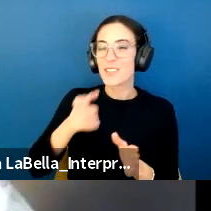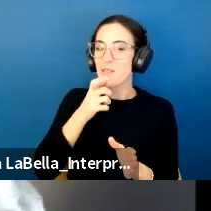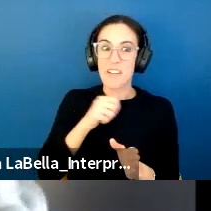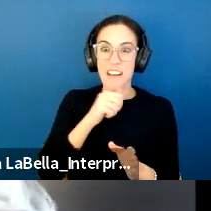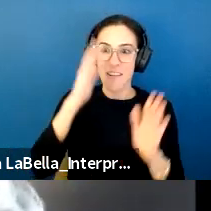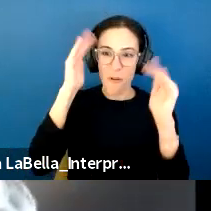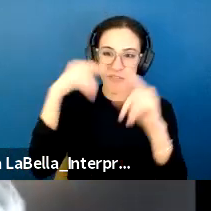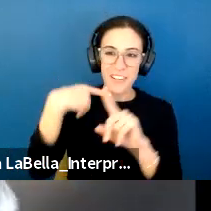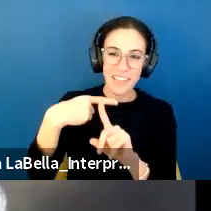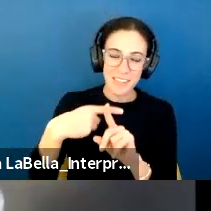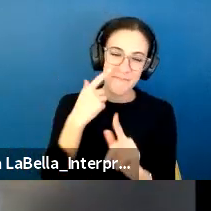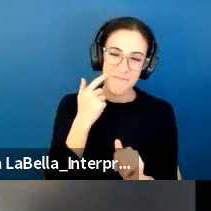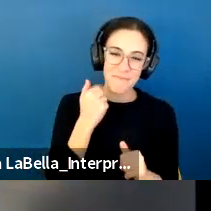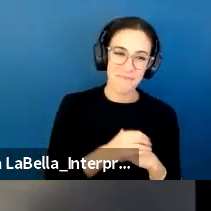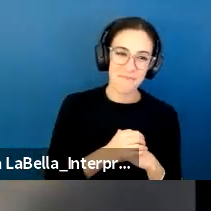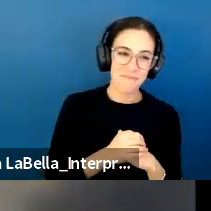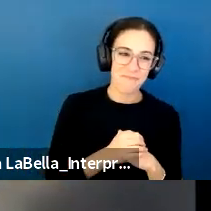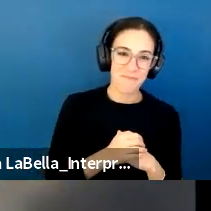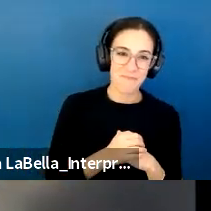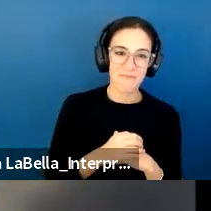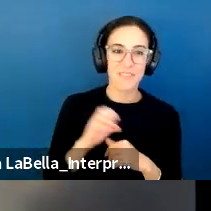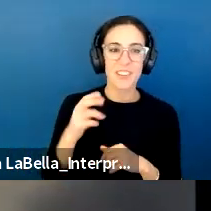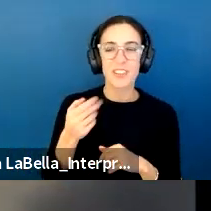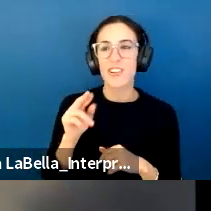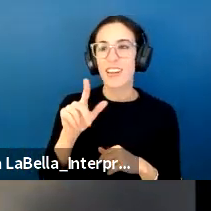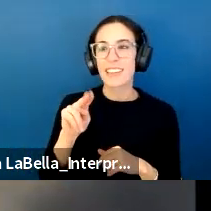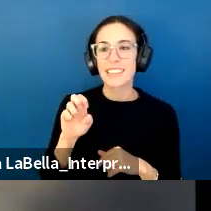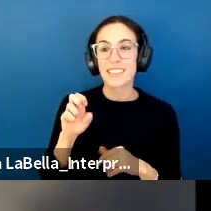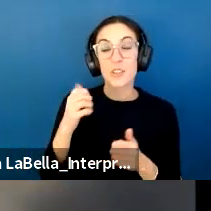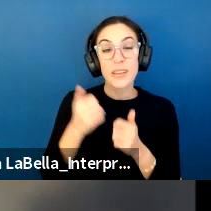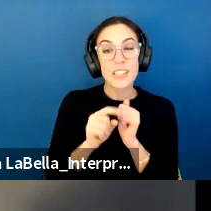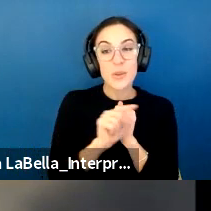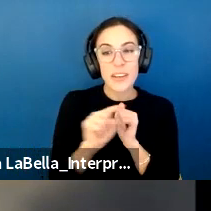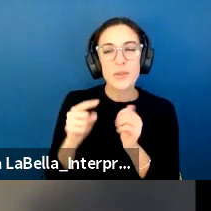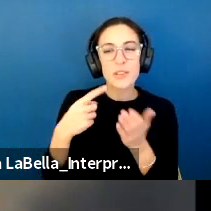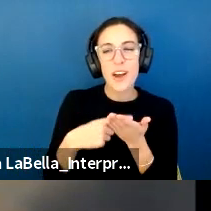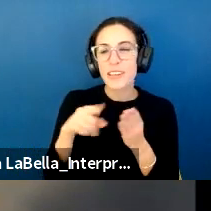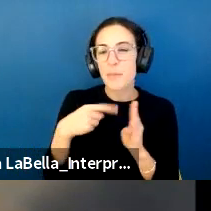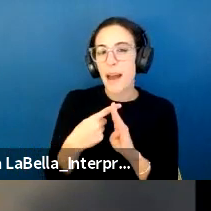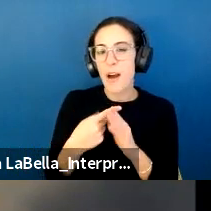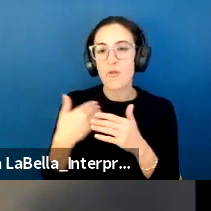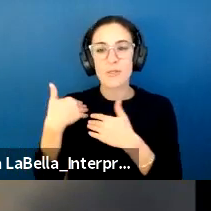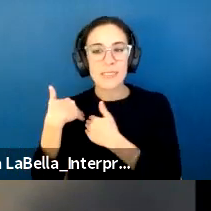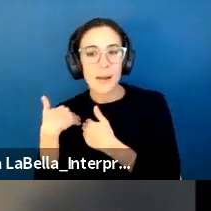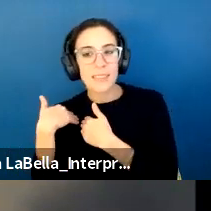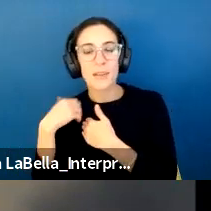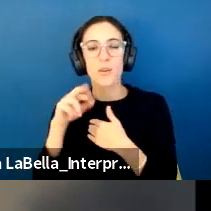That's great. So each one of you has talked about, one way or another, responsibility or